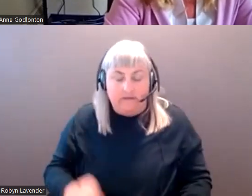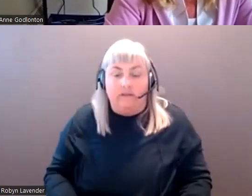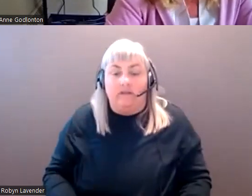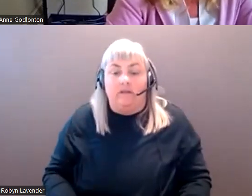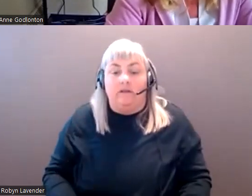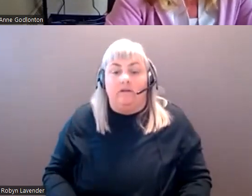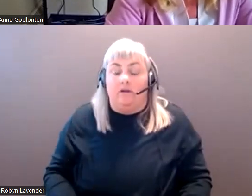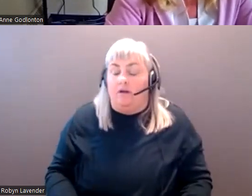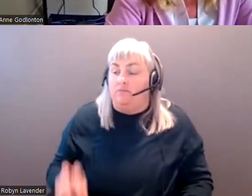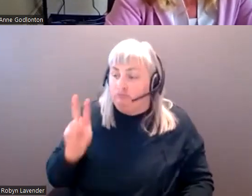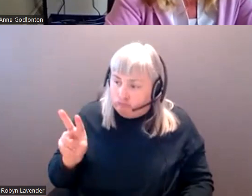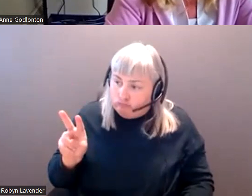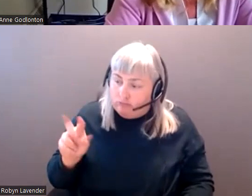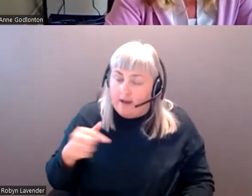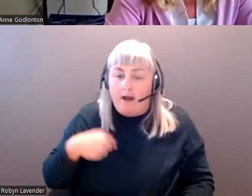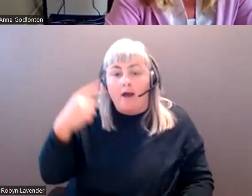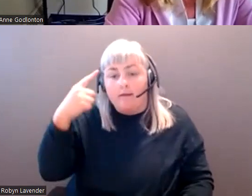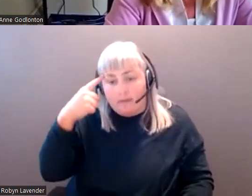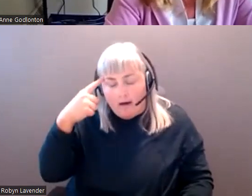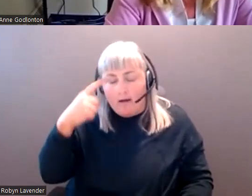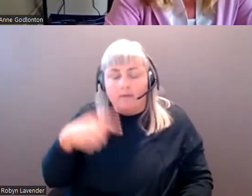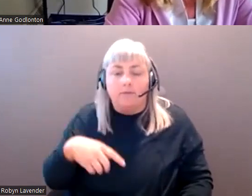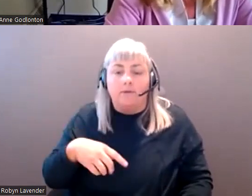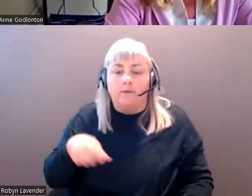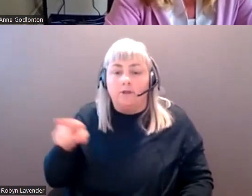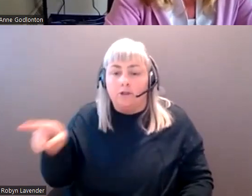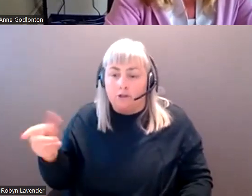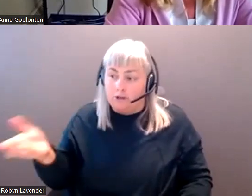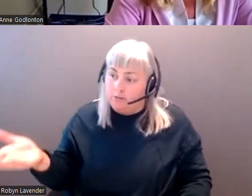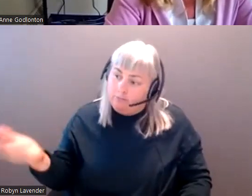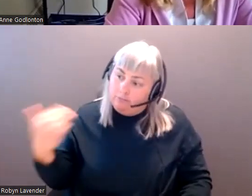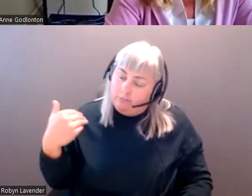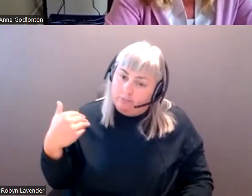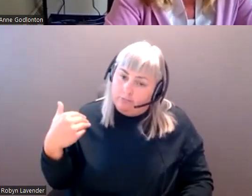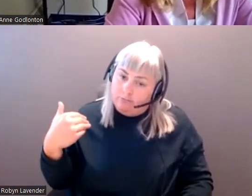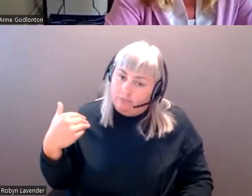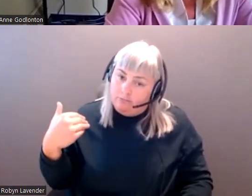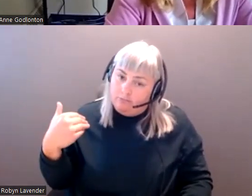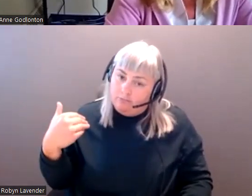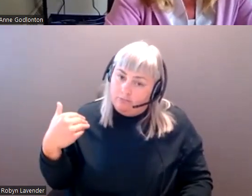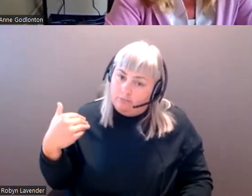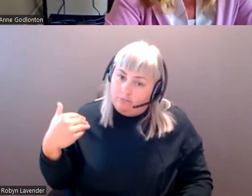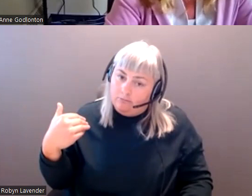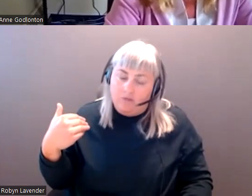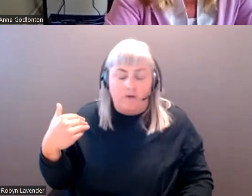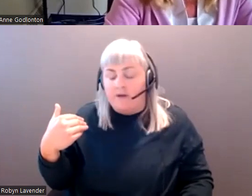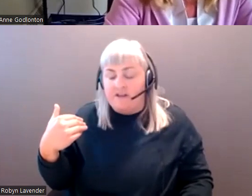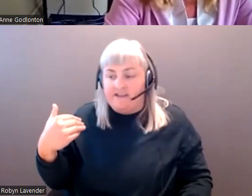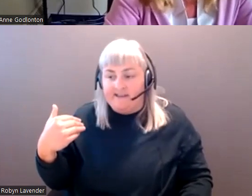thought that maybe she would feel more comfortable at the Muslim shelter